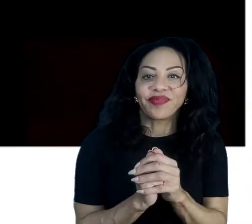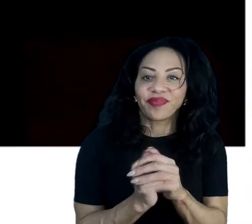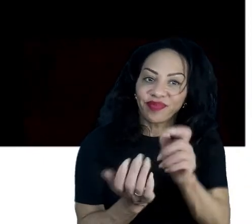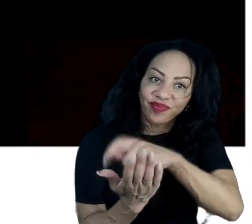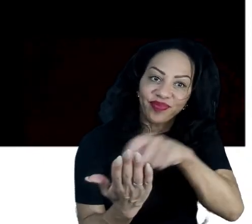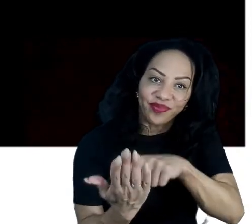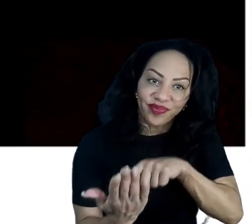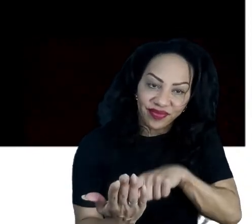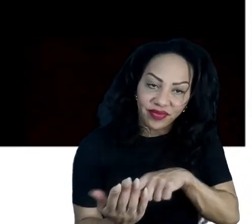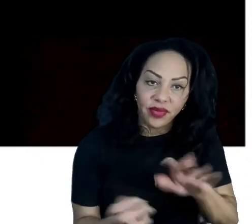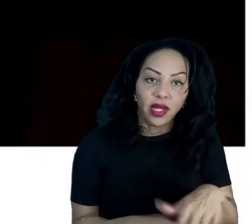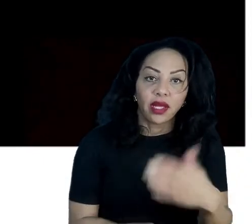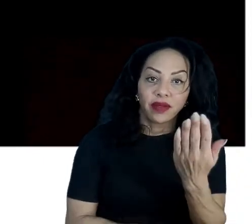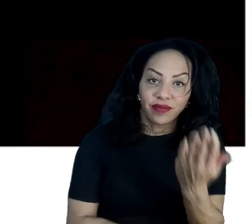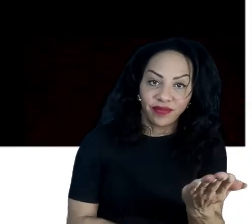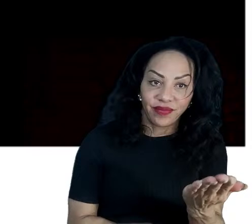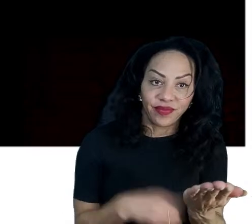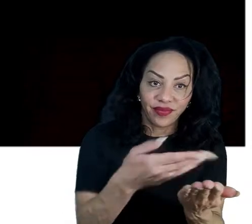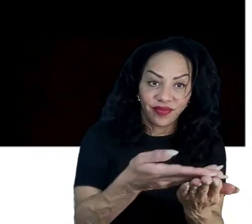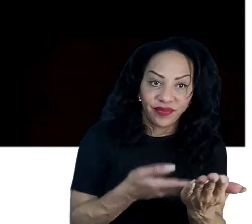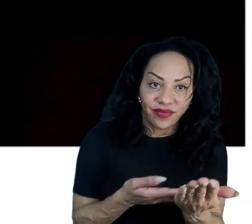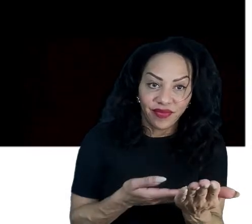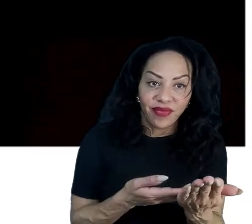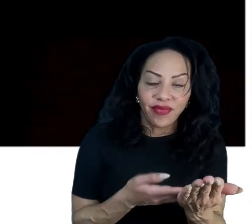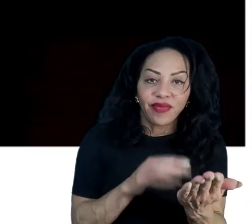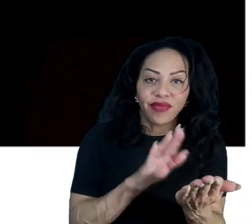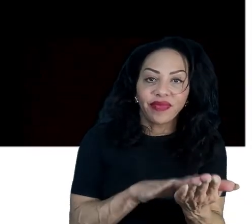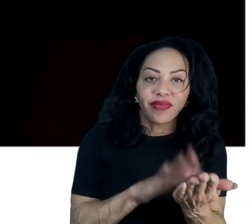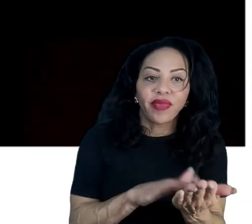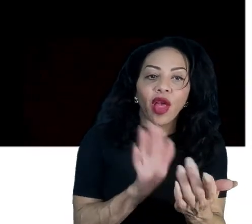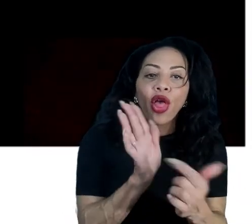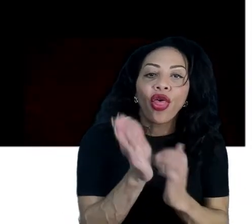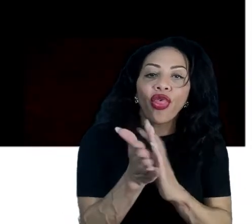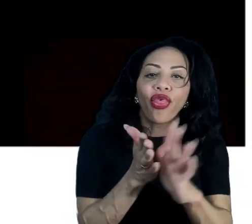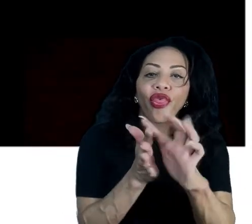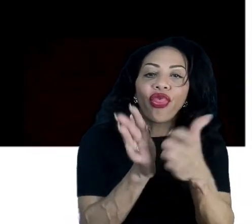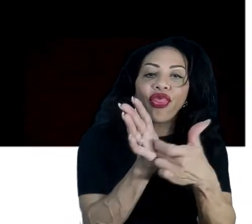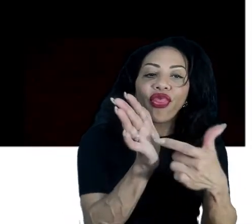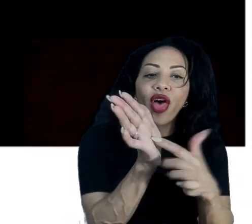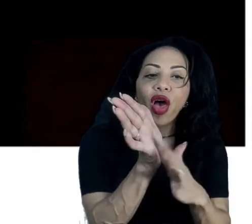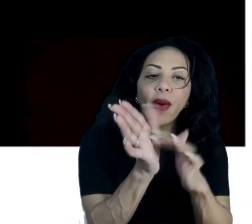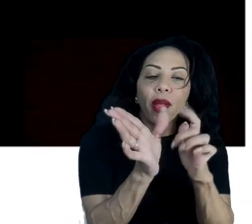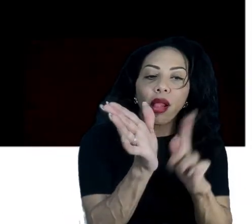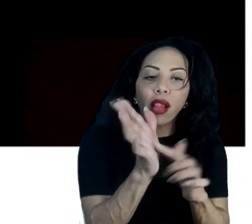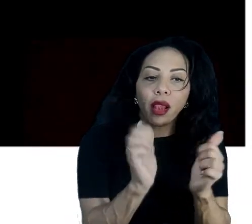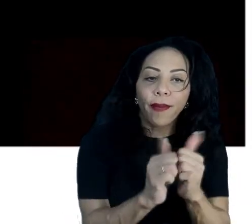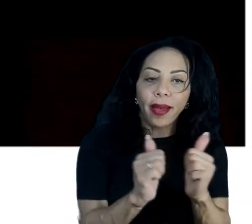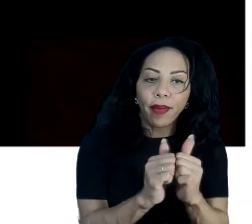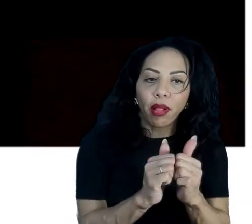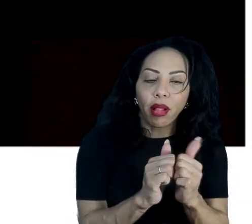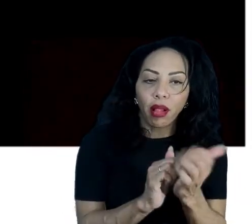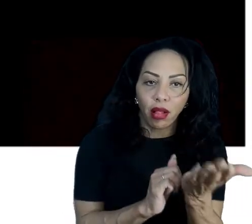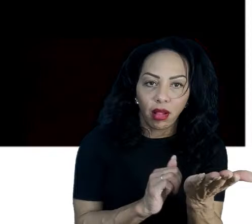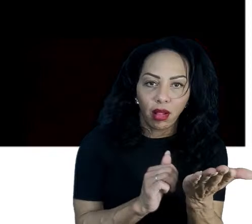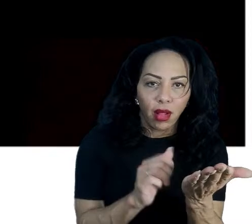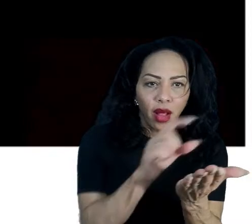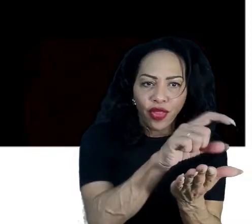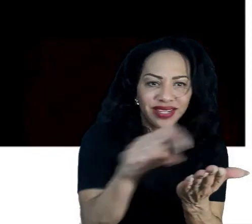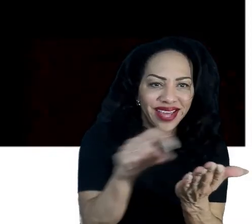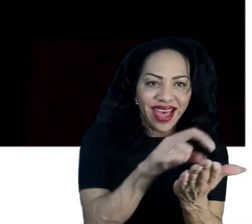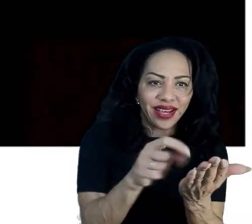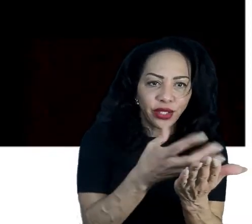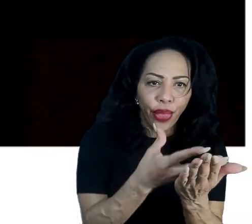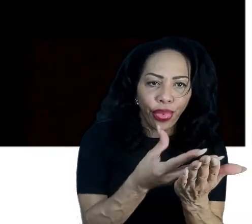fax print on thermal paper that has disappeared. So analogue faxes in the 90s, when they printed on